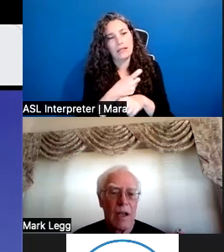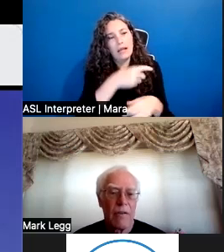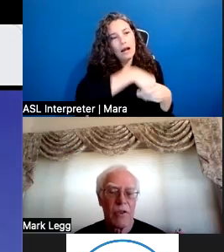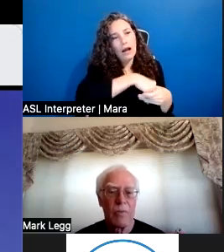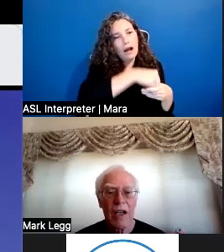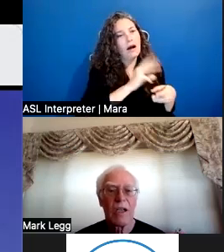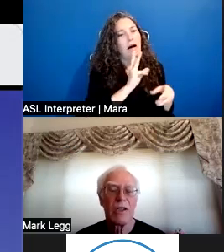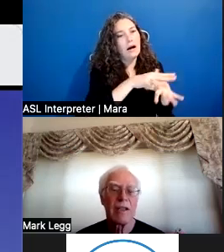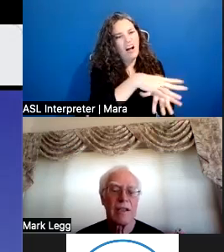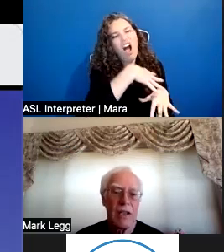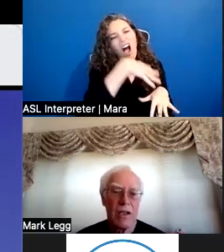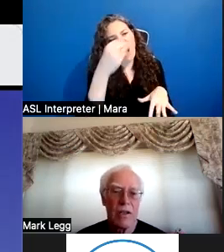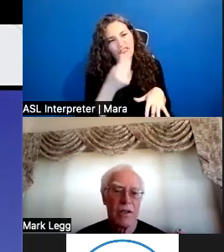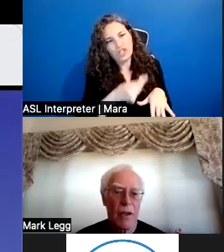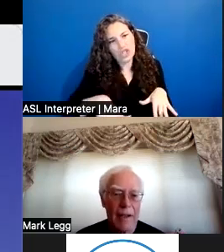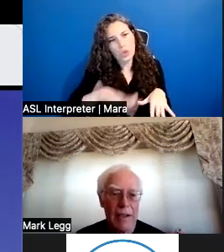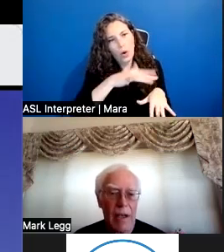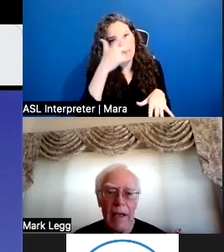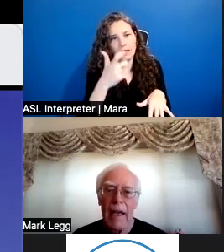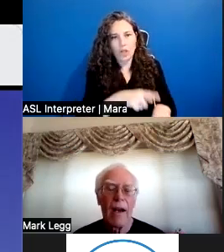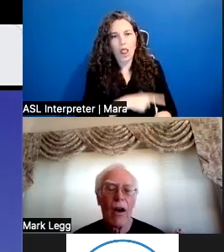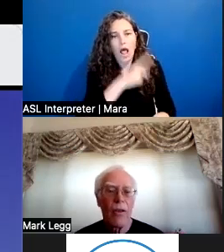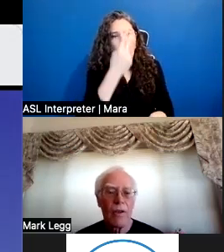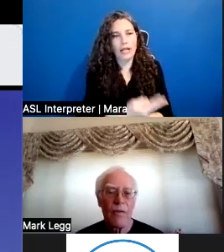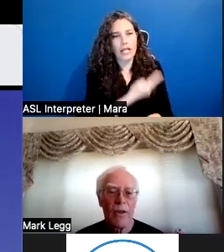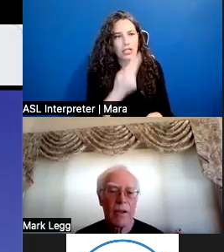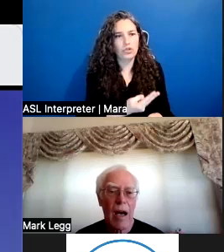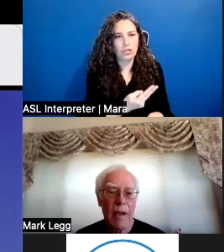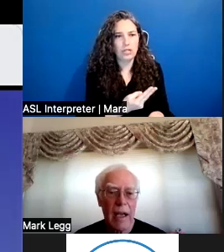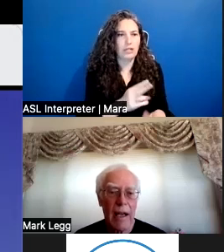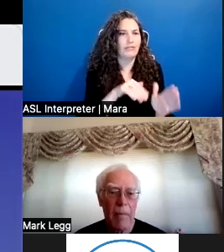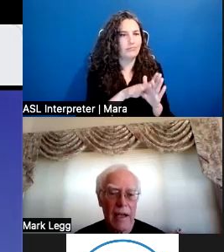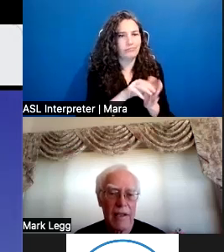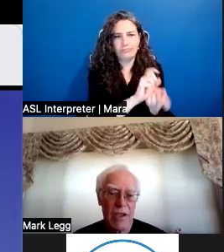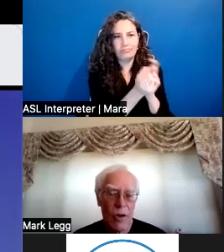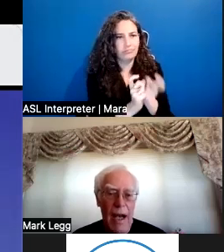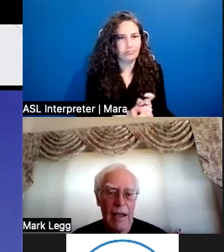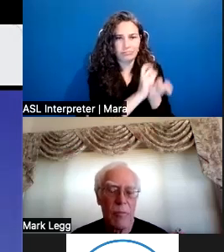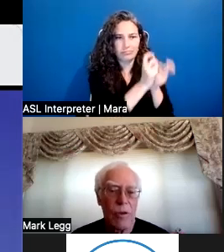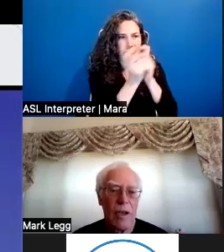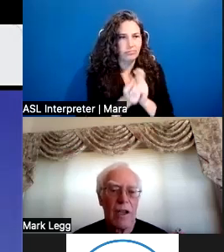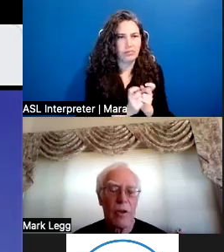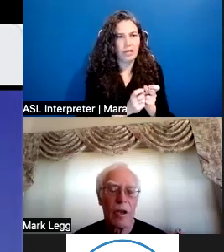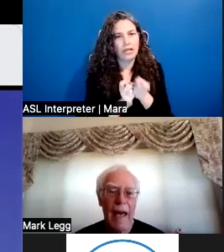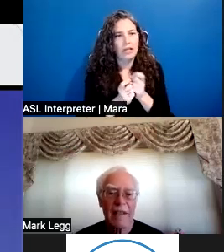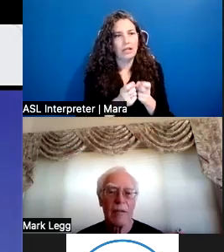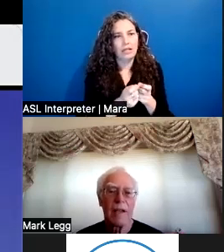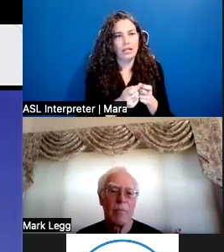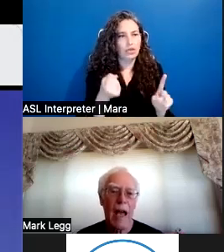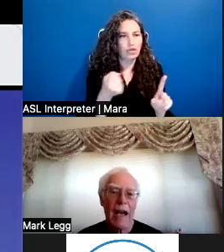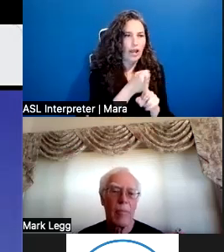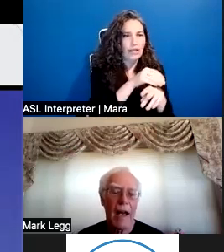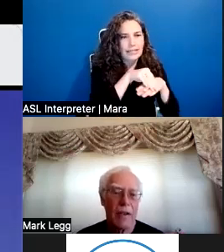deformation from subduction to extension to strike slip. And all those faults are complicated. And because it's trying to move towards Alaska,